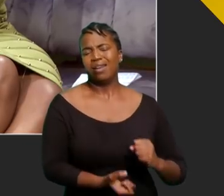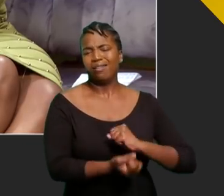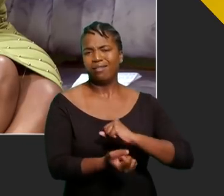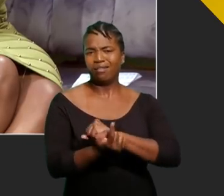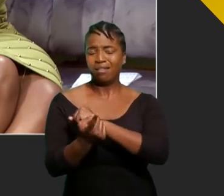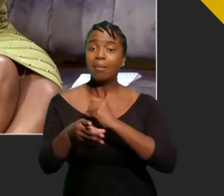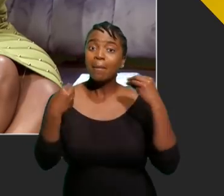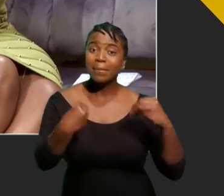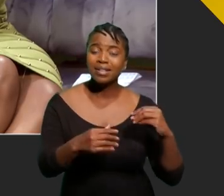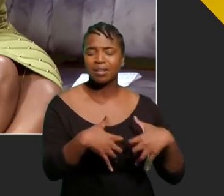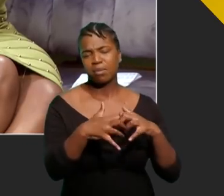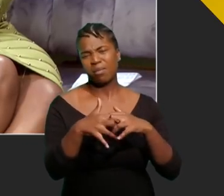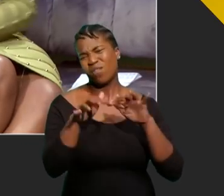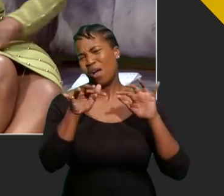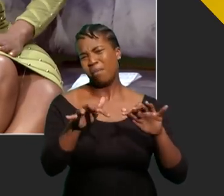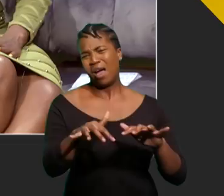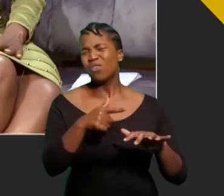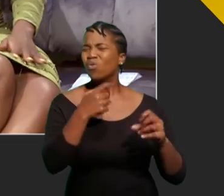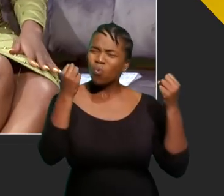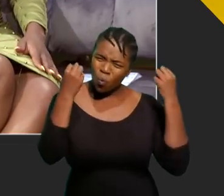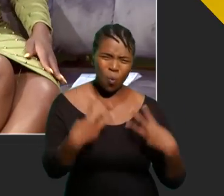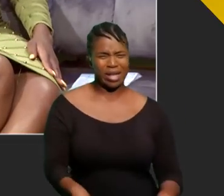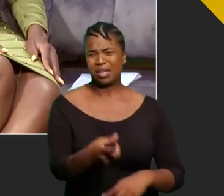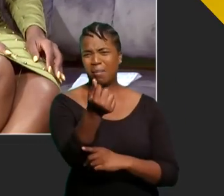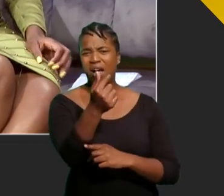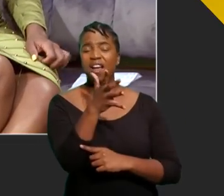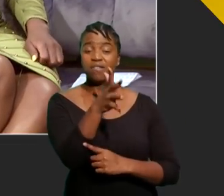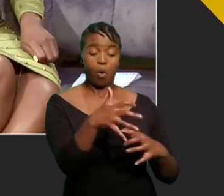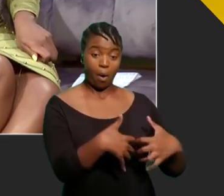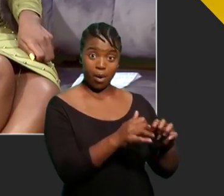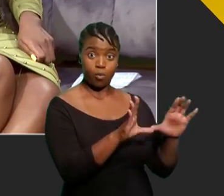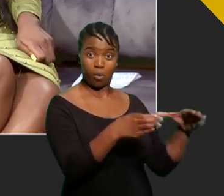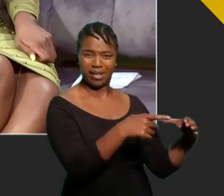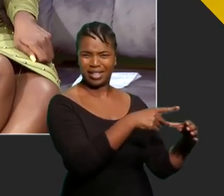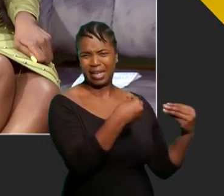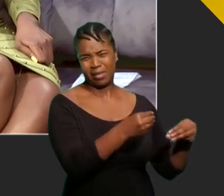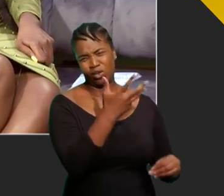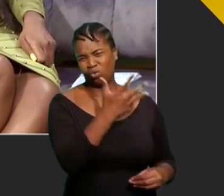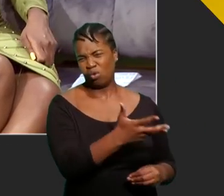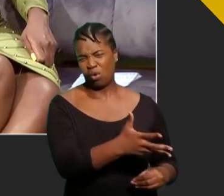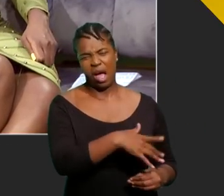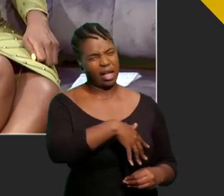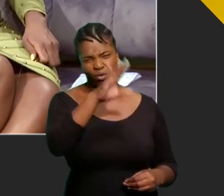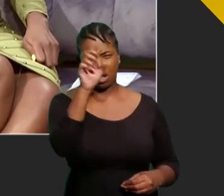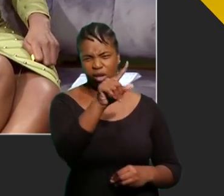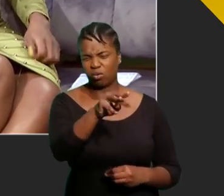mangaki amabhizinisi asenzelwa abantu base-South Africa nale yamali nje ebhizi laphana kukomishana